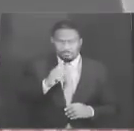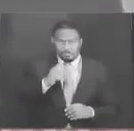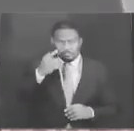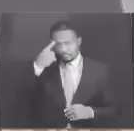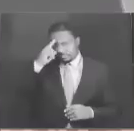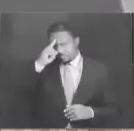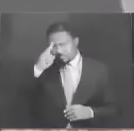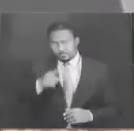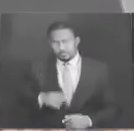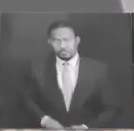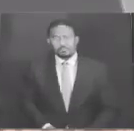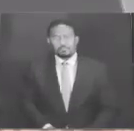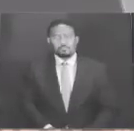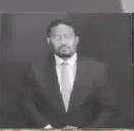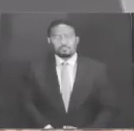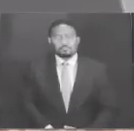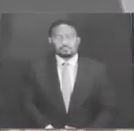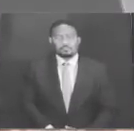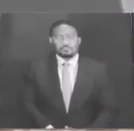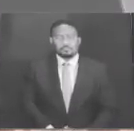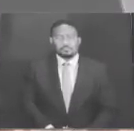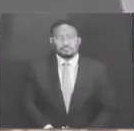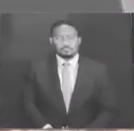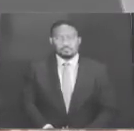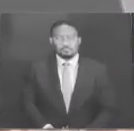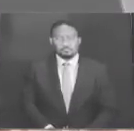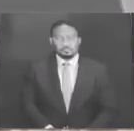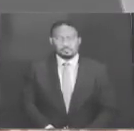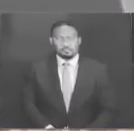for you to say that the statement must be shared.